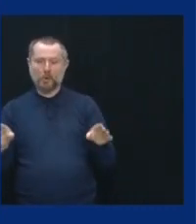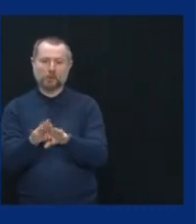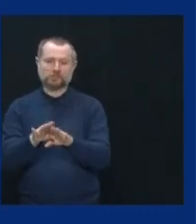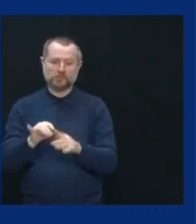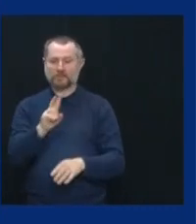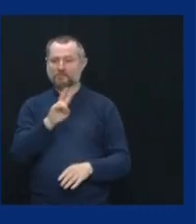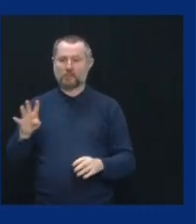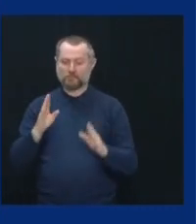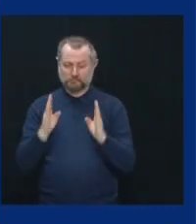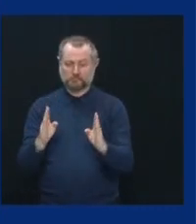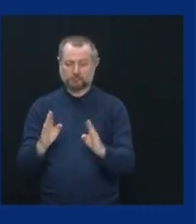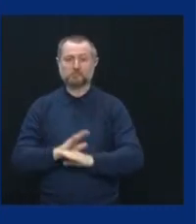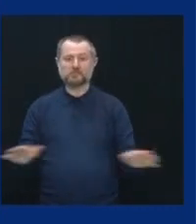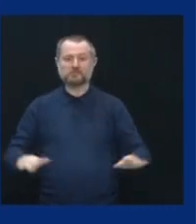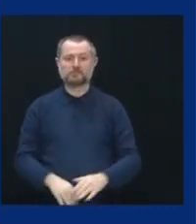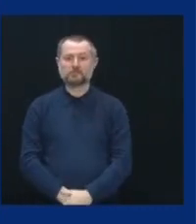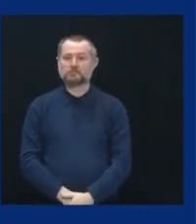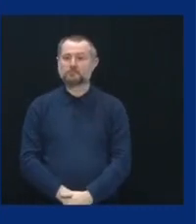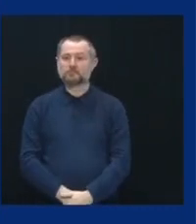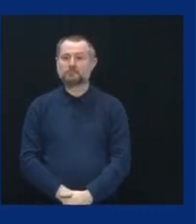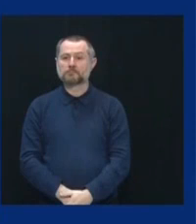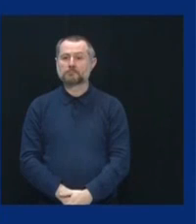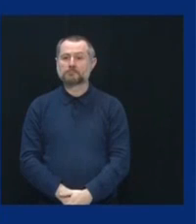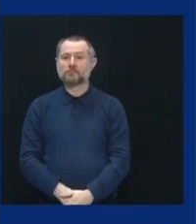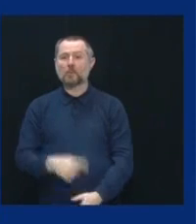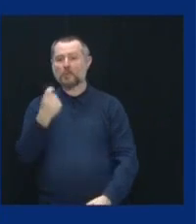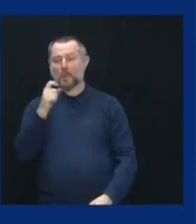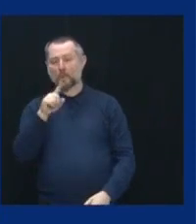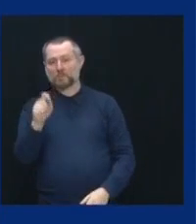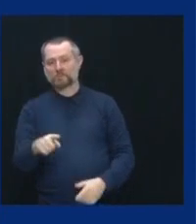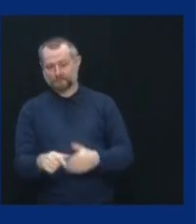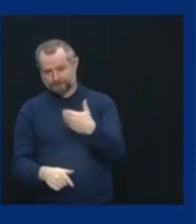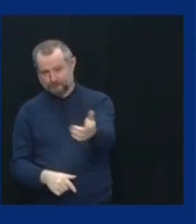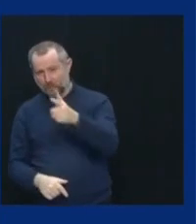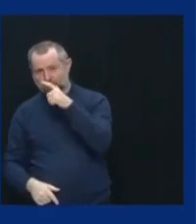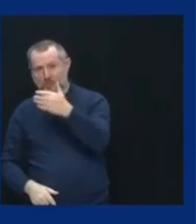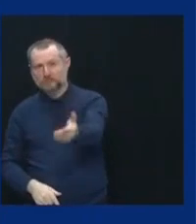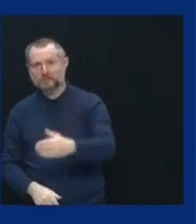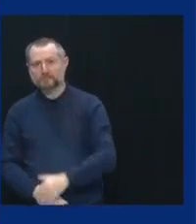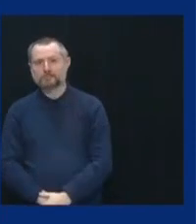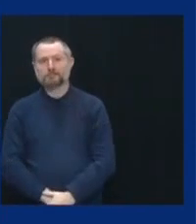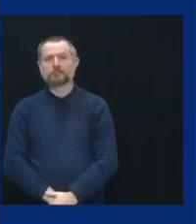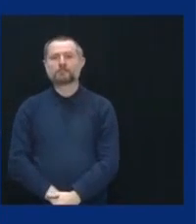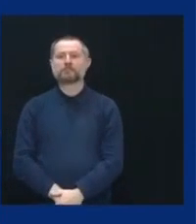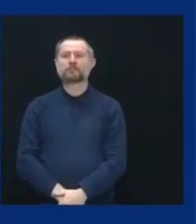from 2 to 4. Let's take one more question, operator.